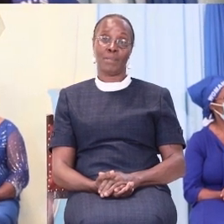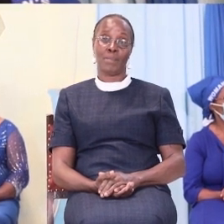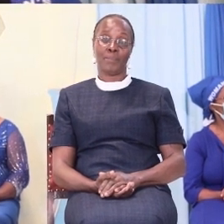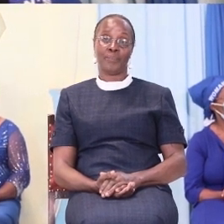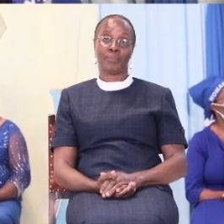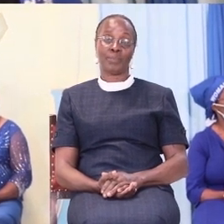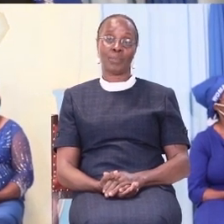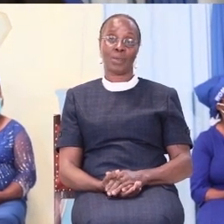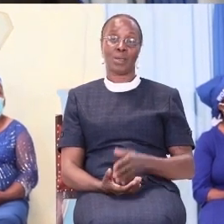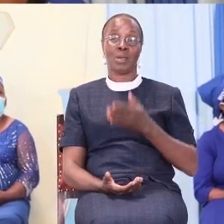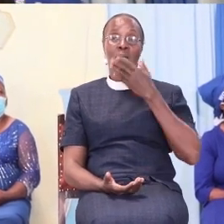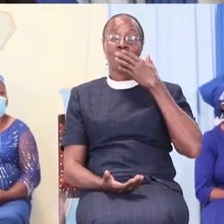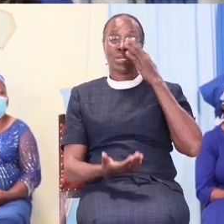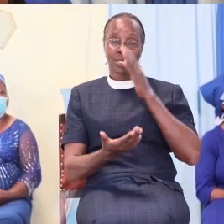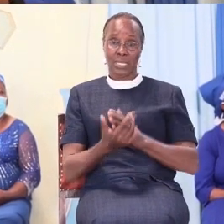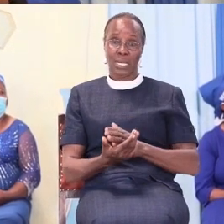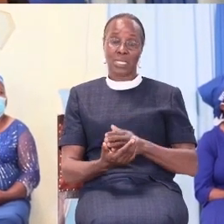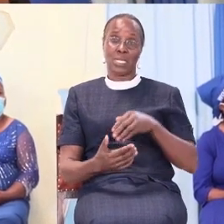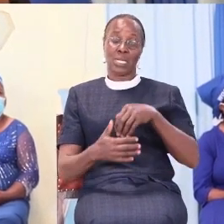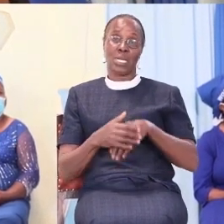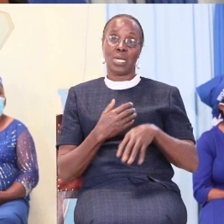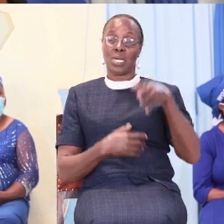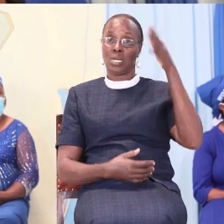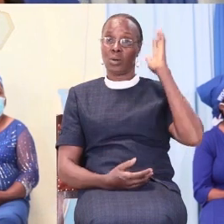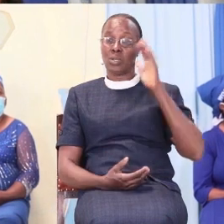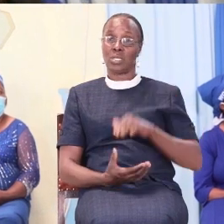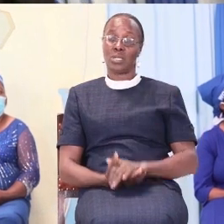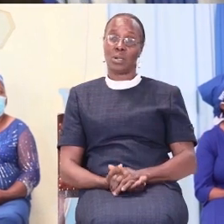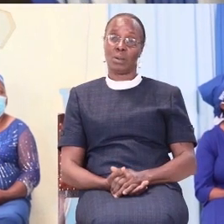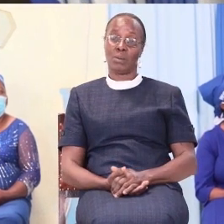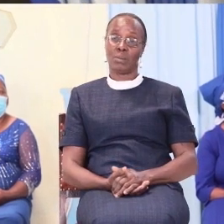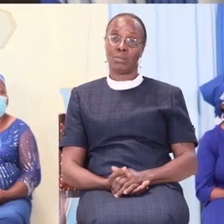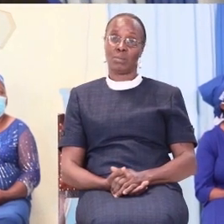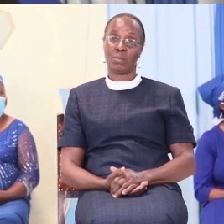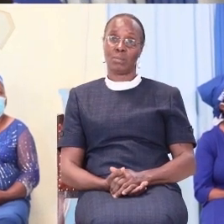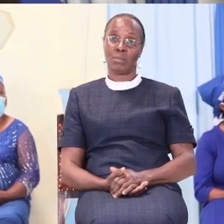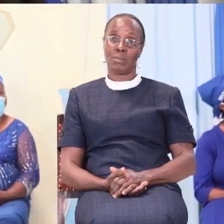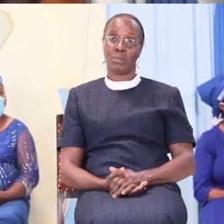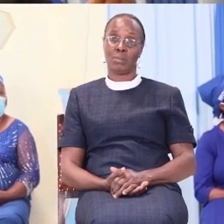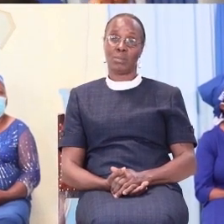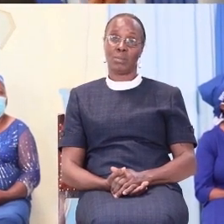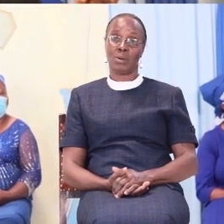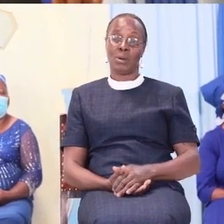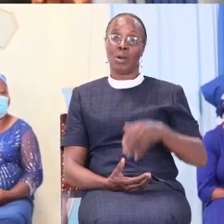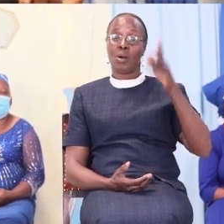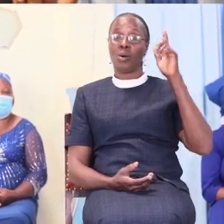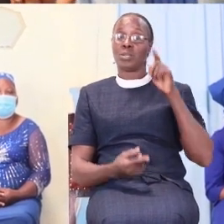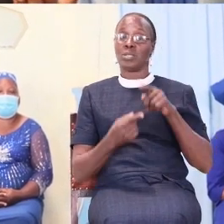God and allow God to take us to the levels that he wants us